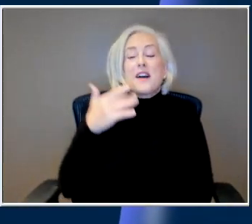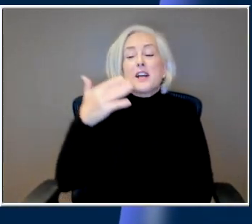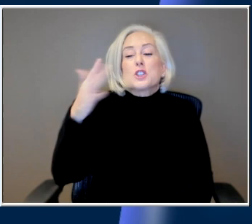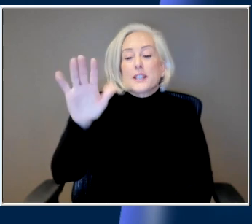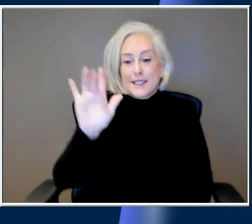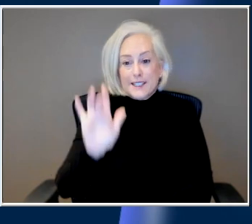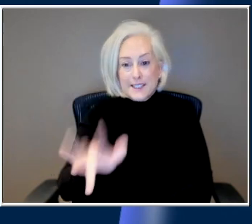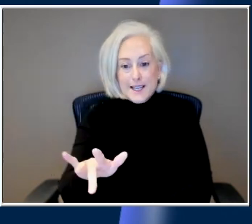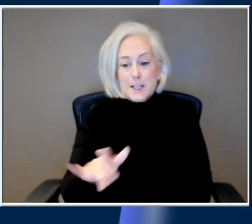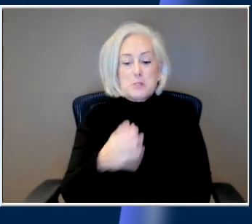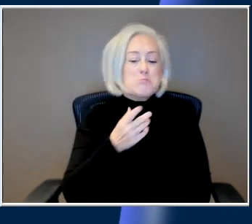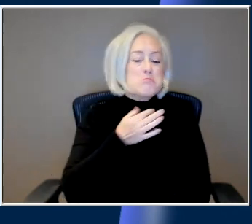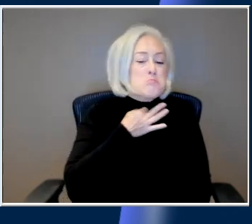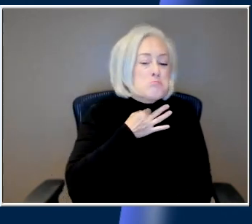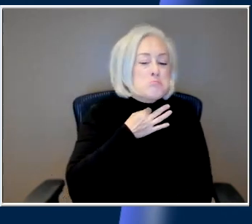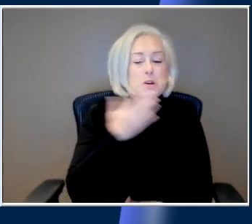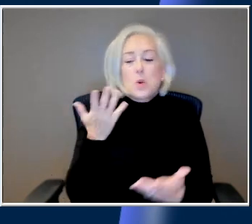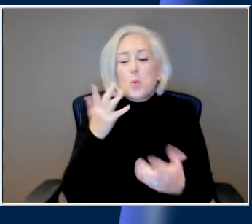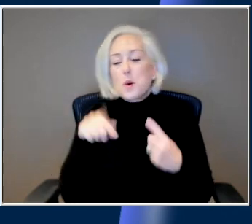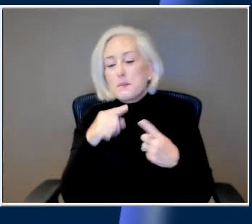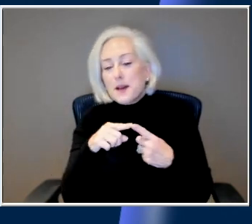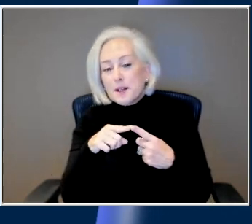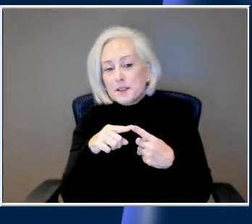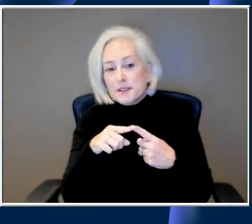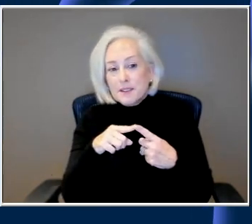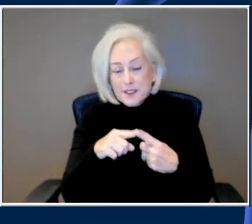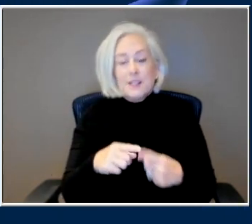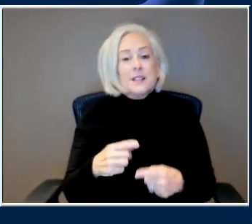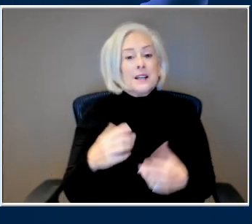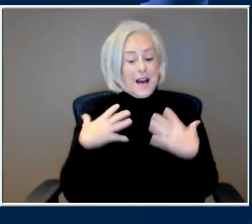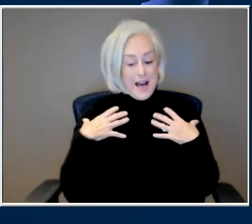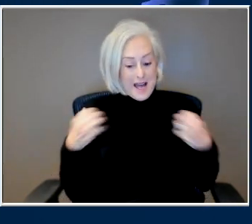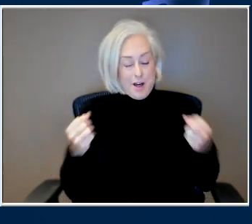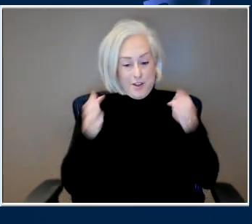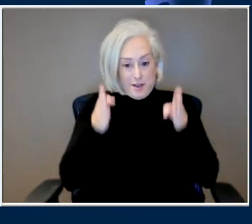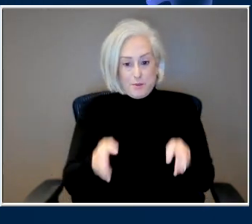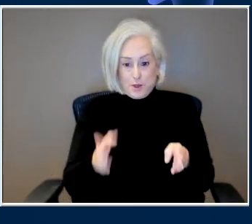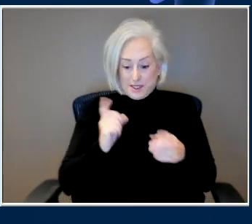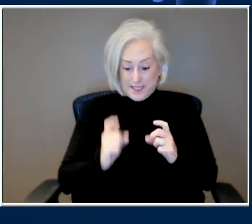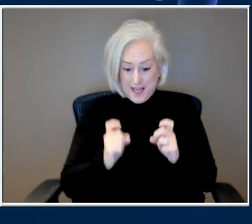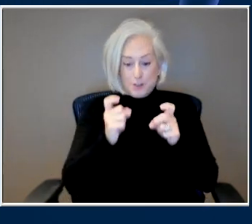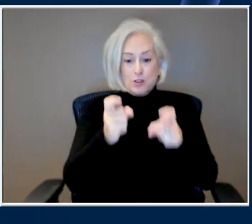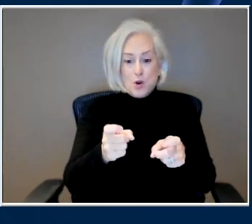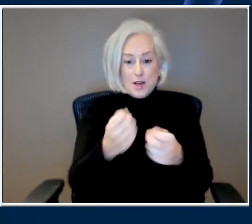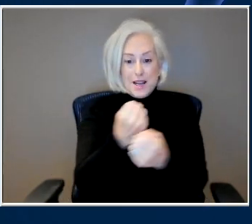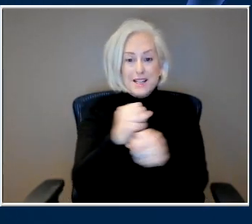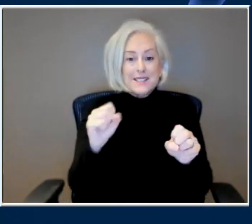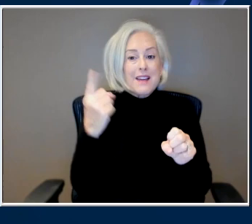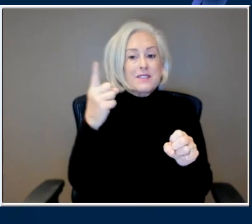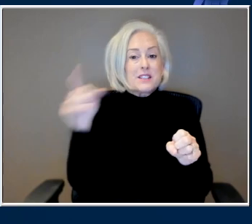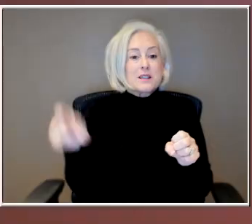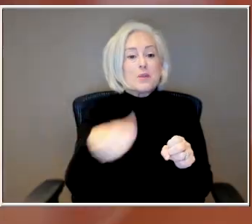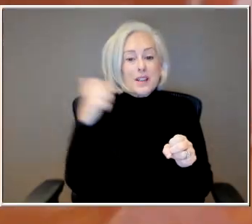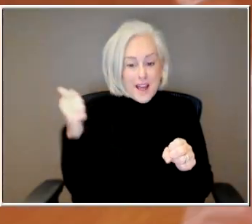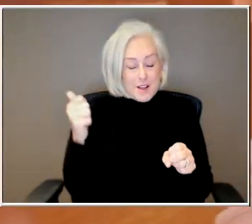grow back. A healthy person can donate and save someone else. It's called a living liver donation.